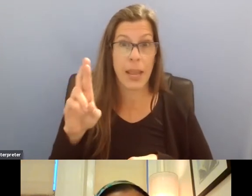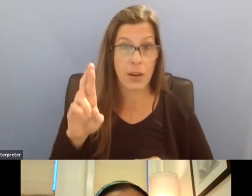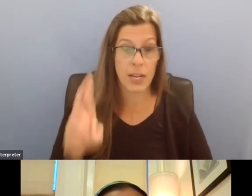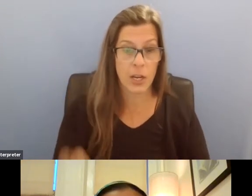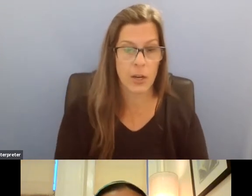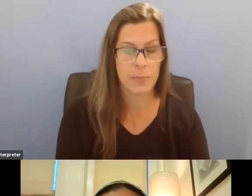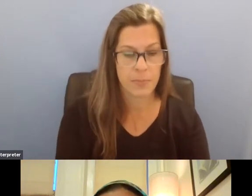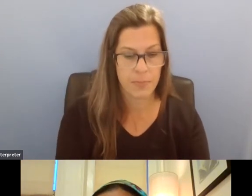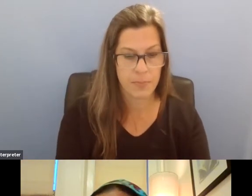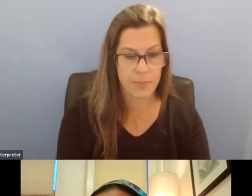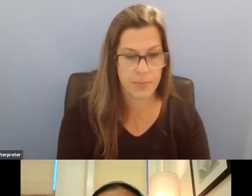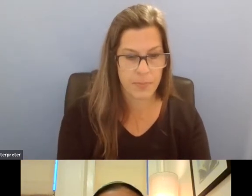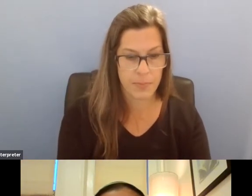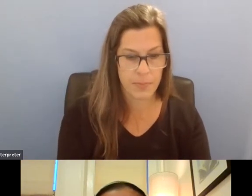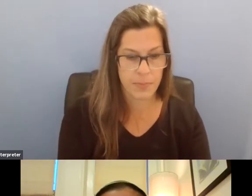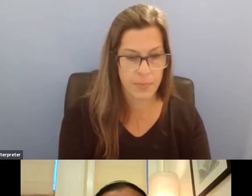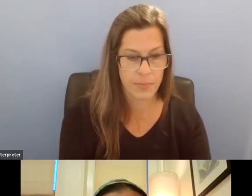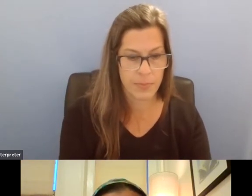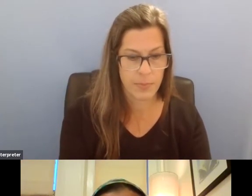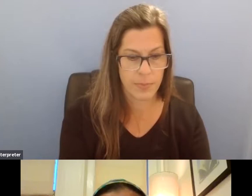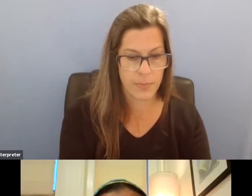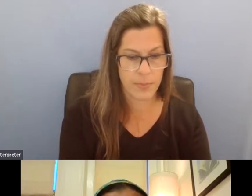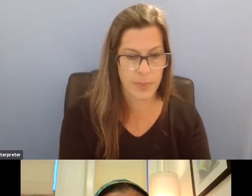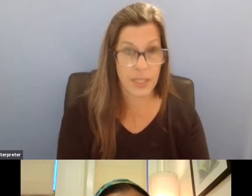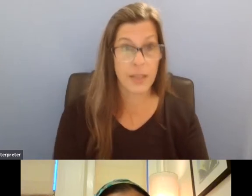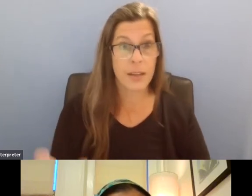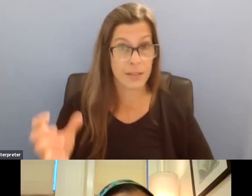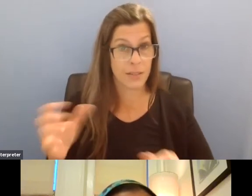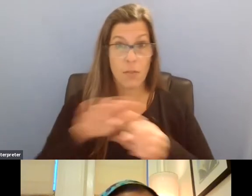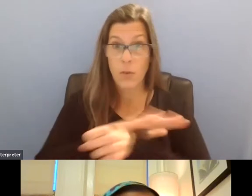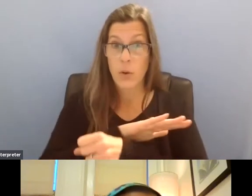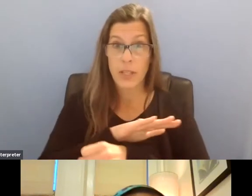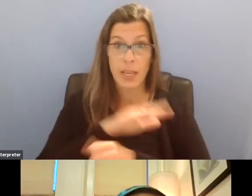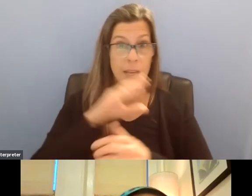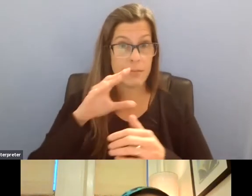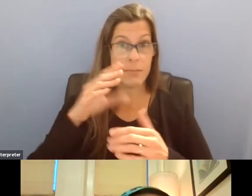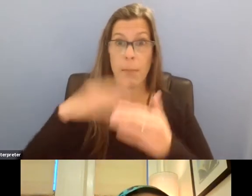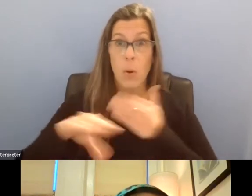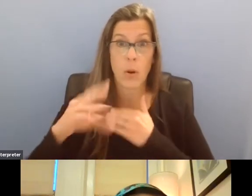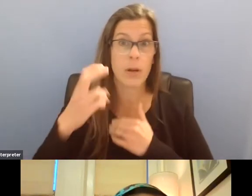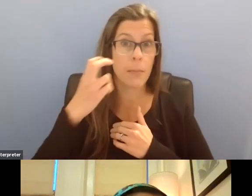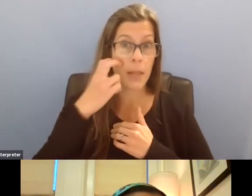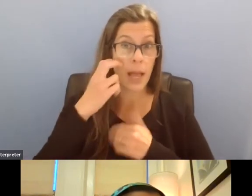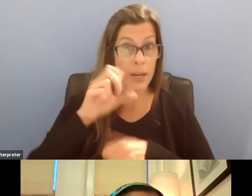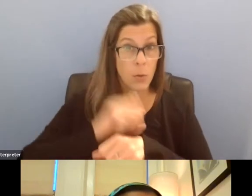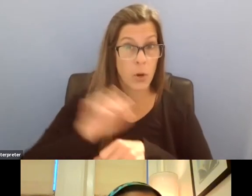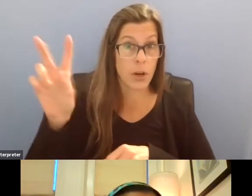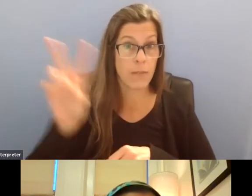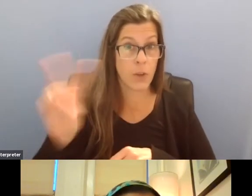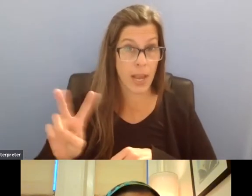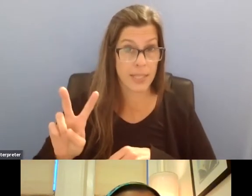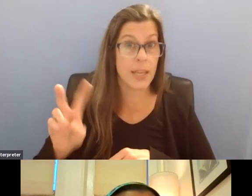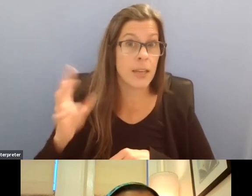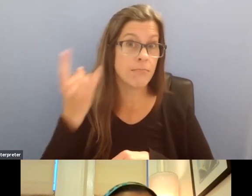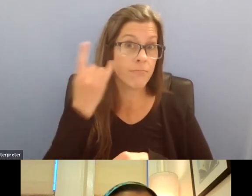Totally blind from birth, Jerry Barrier worked for Verizon Communications for 24 years. Since